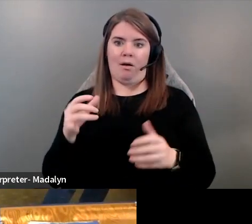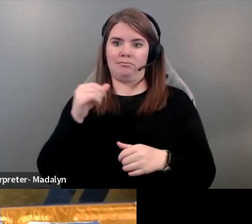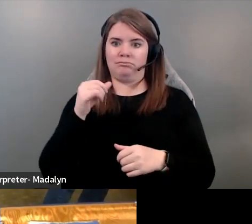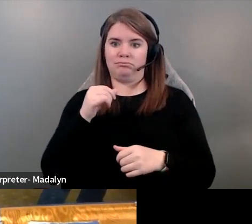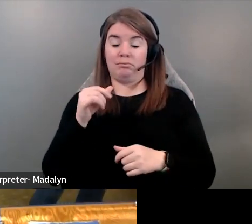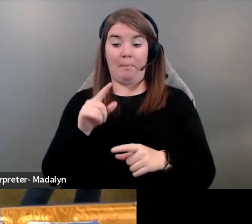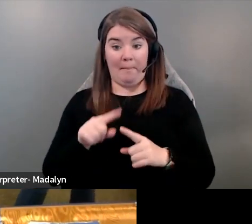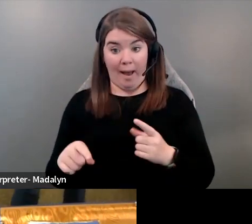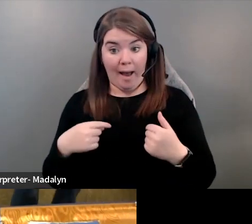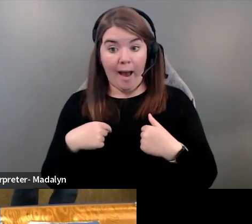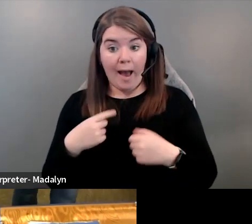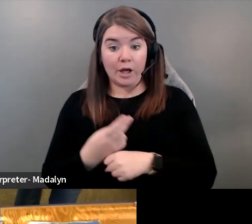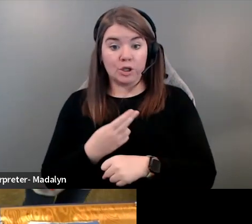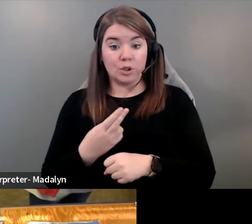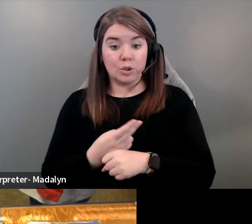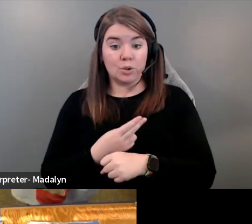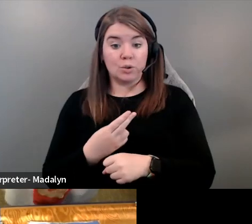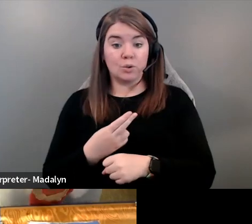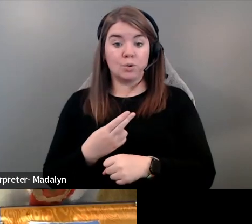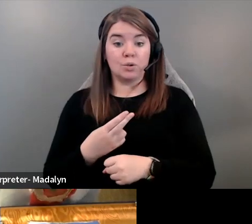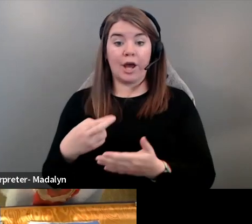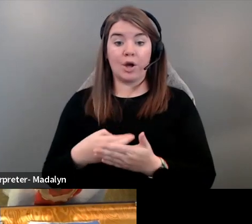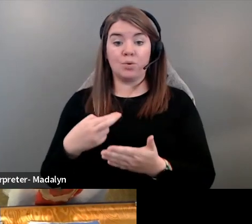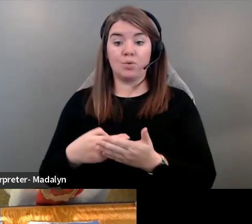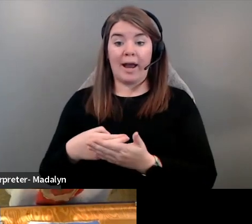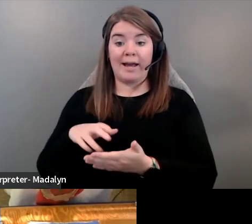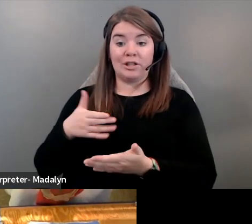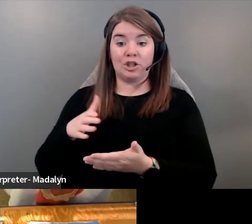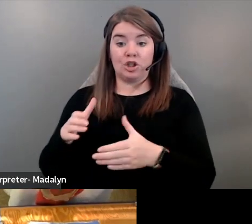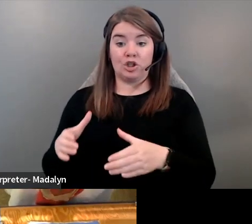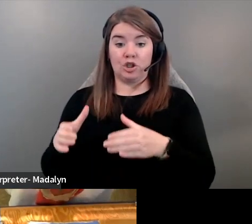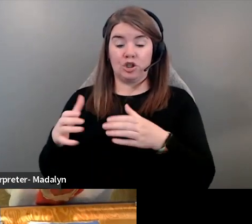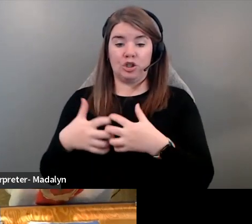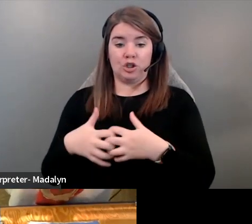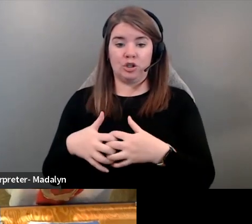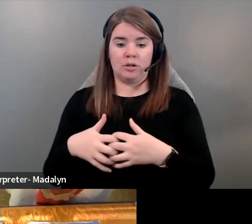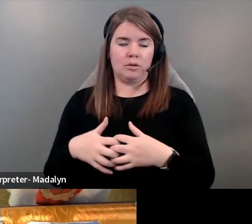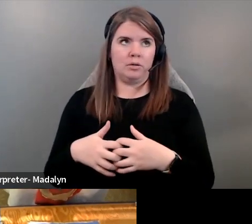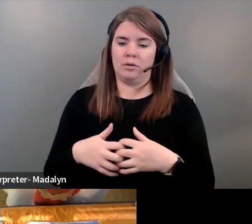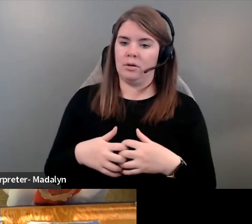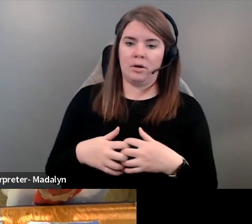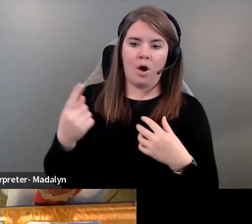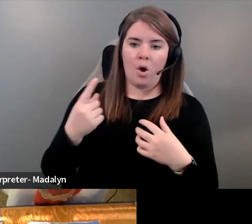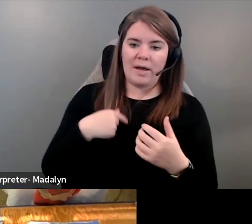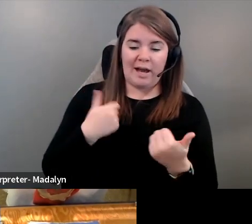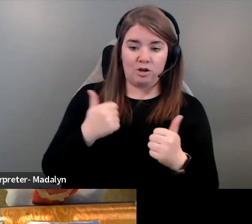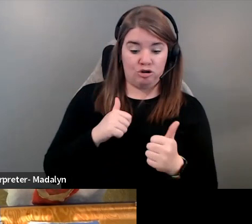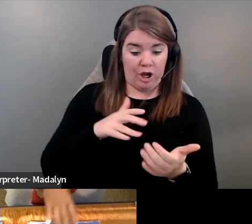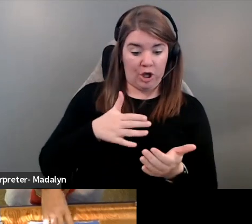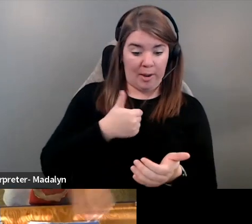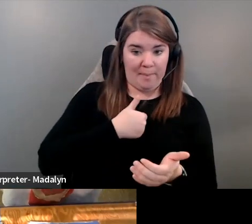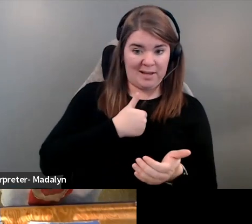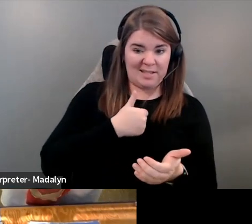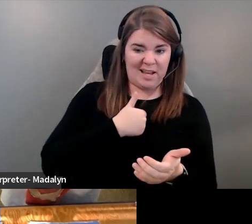use a rice cooker. Too many meals I've made rice and it was still crunchy. So the rice cooker is my